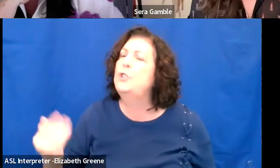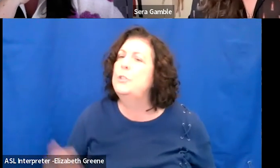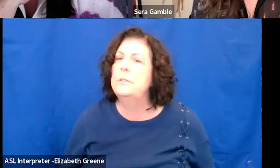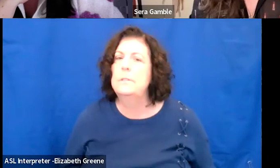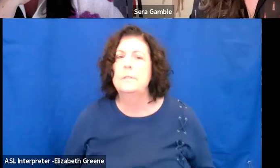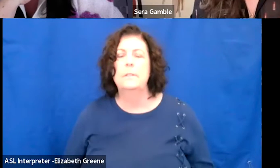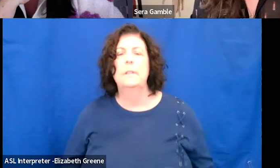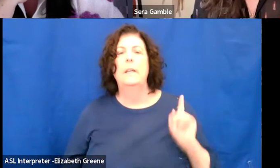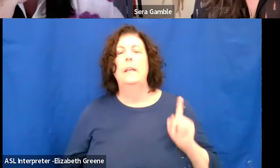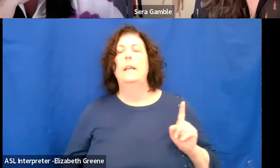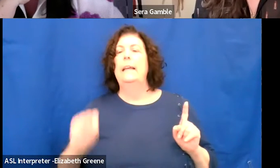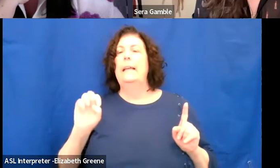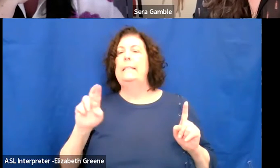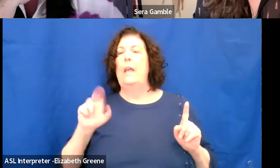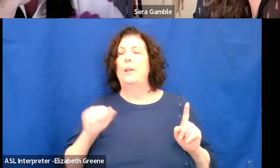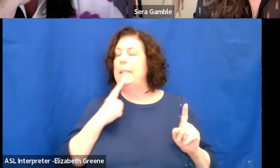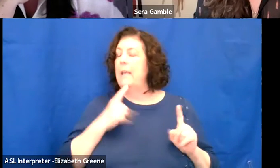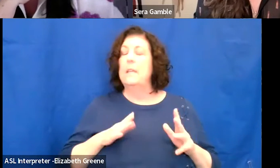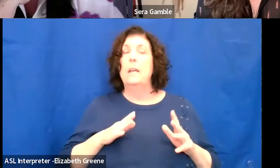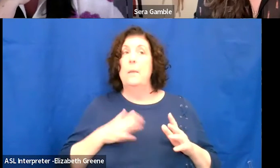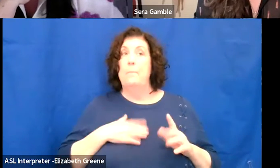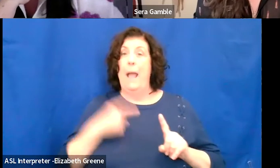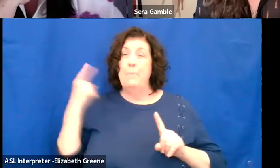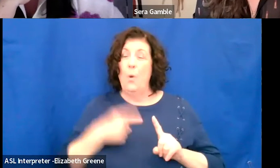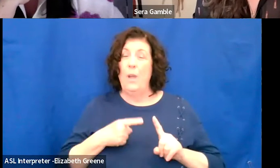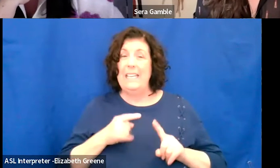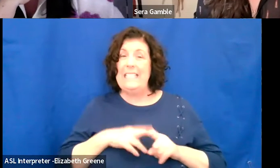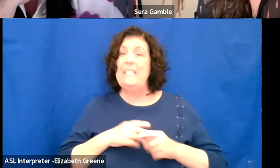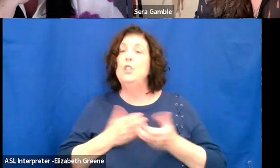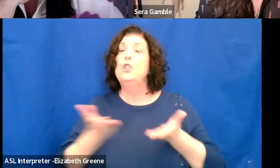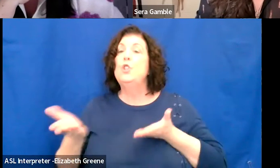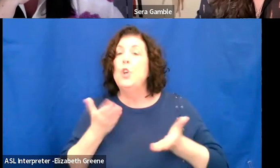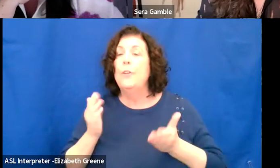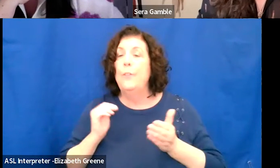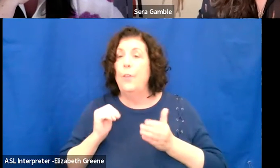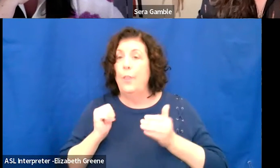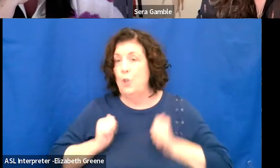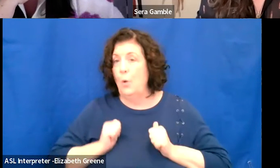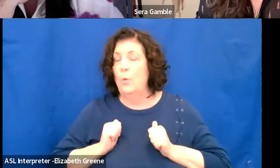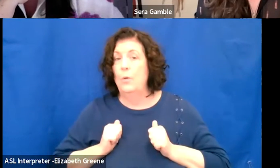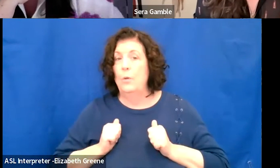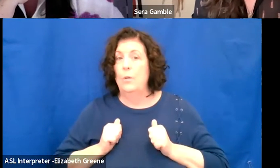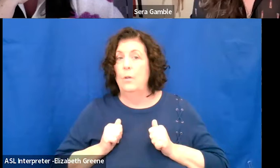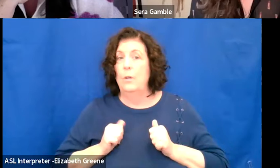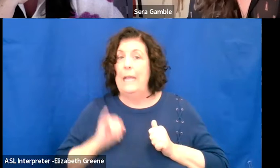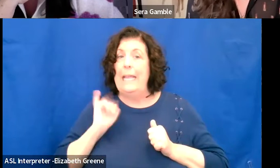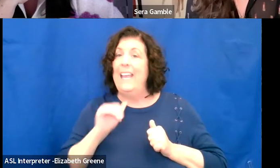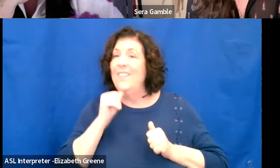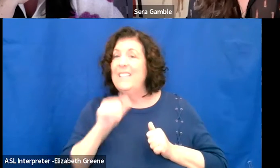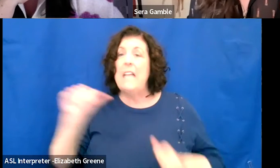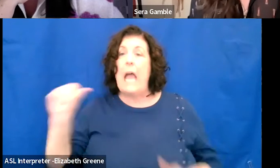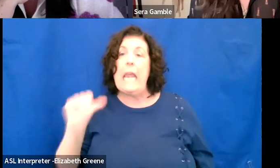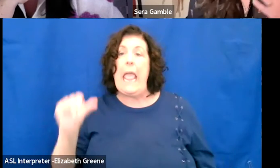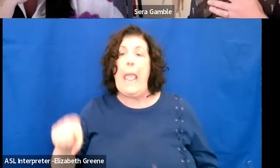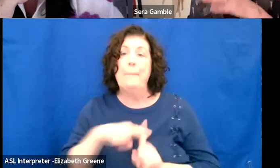serviceable. Does this make the grid of the storyboard work? And if we don't think it's an A+, if it's a little cliche,